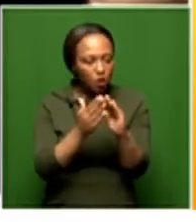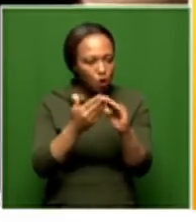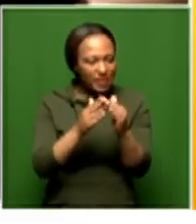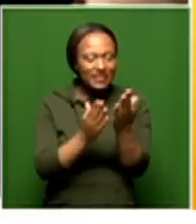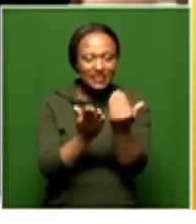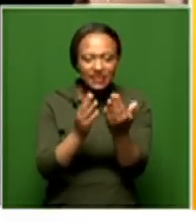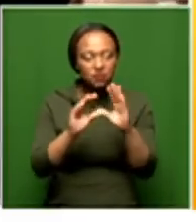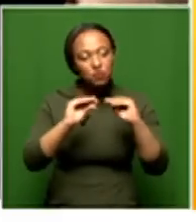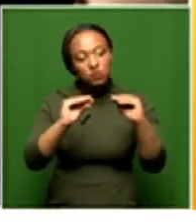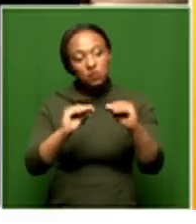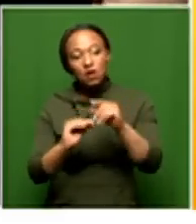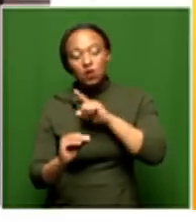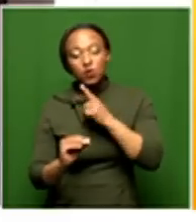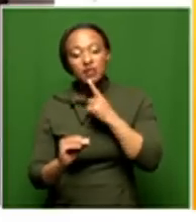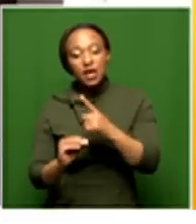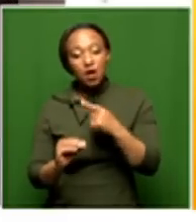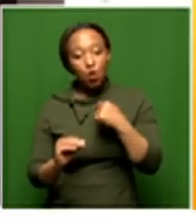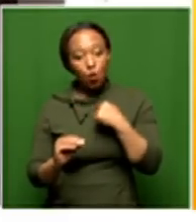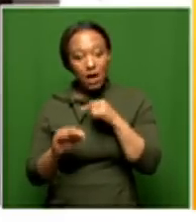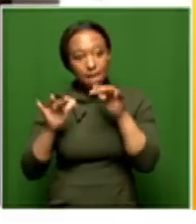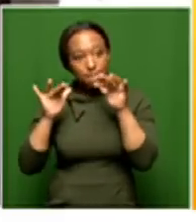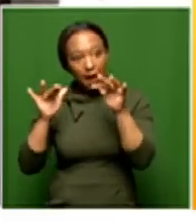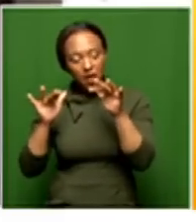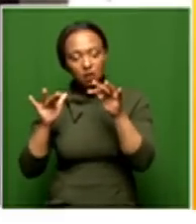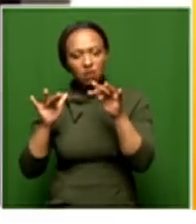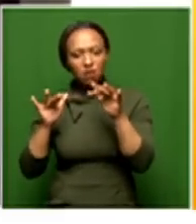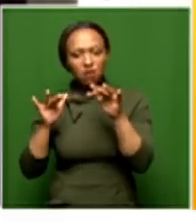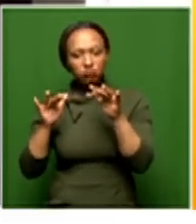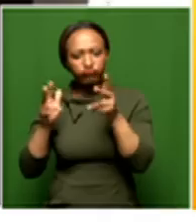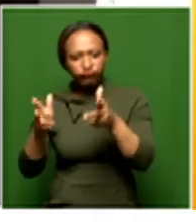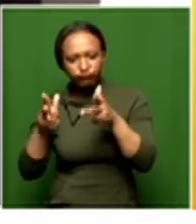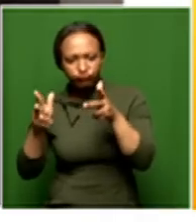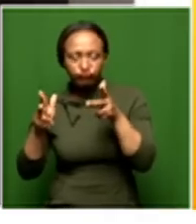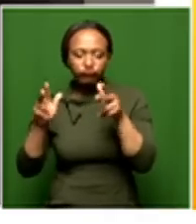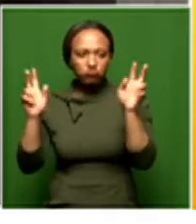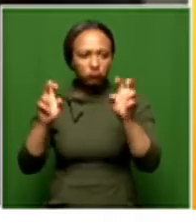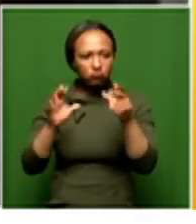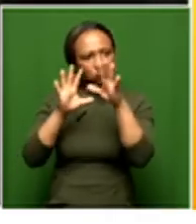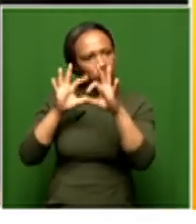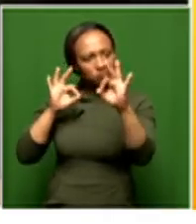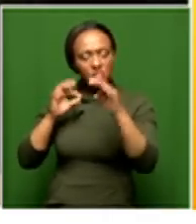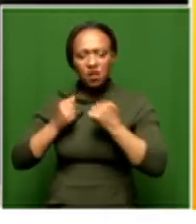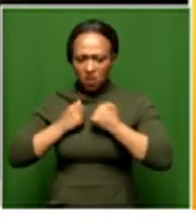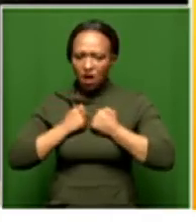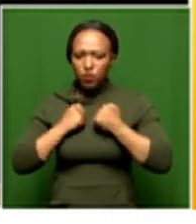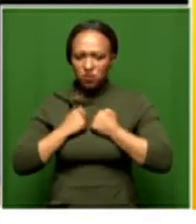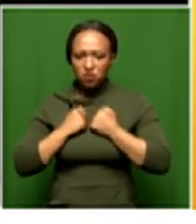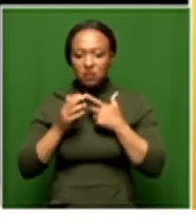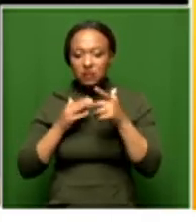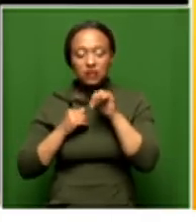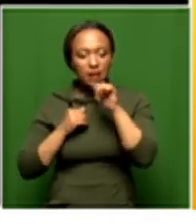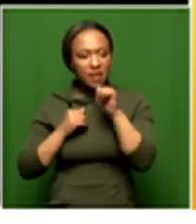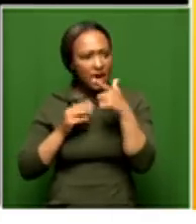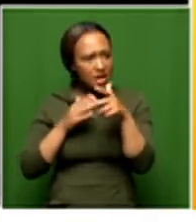property is a property of all of us. No one, no matter how angry they are, should have the right to